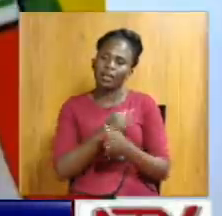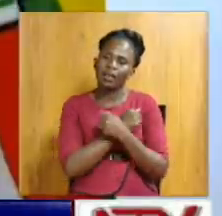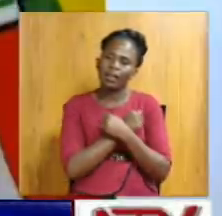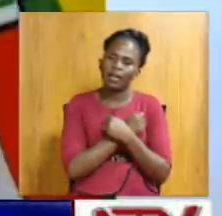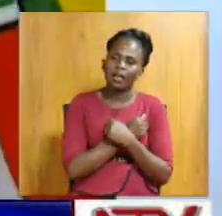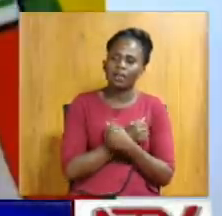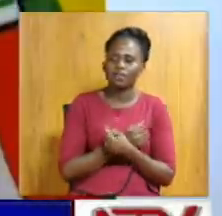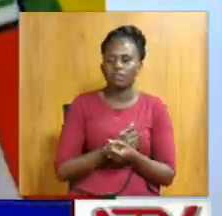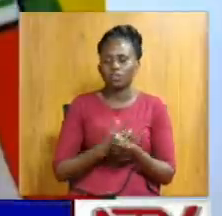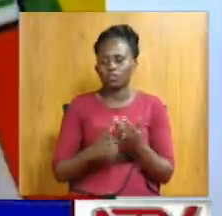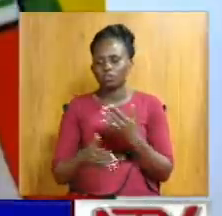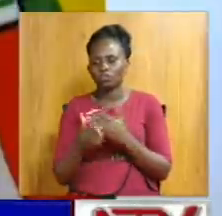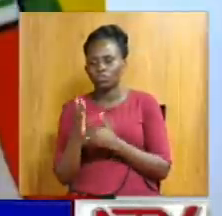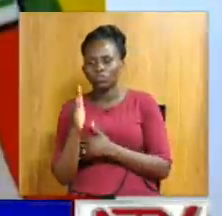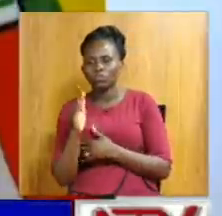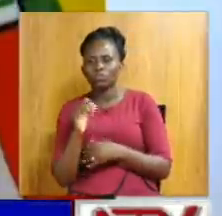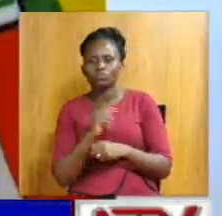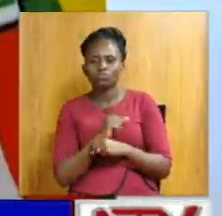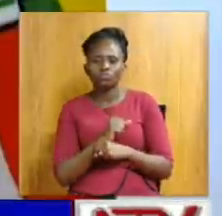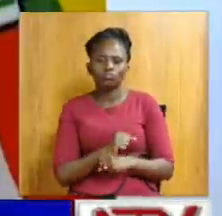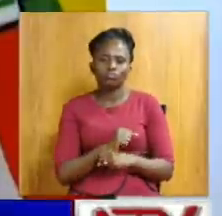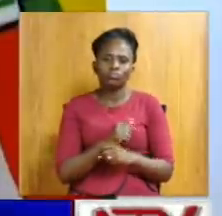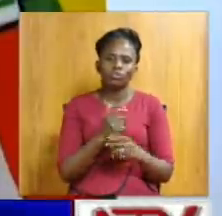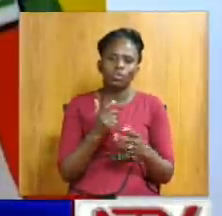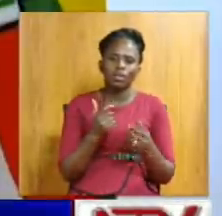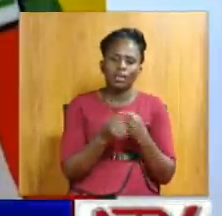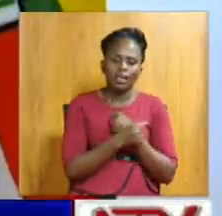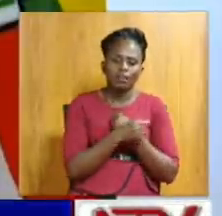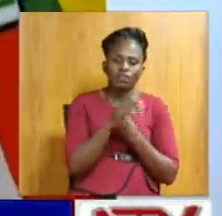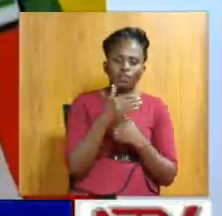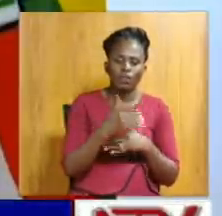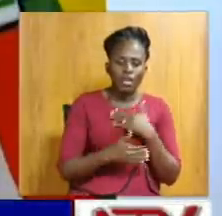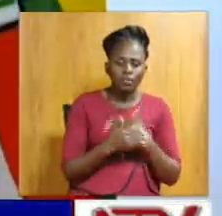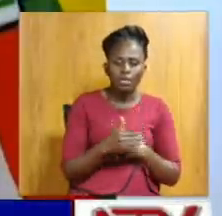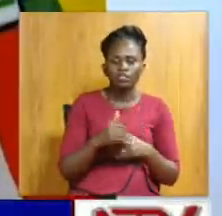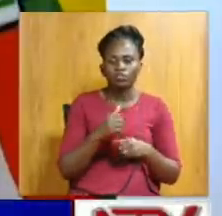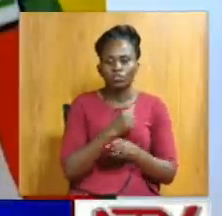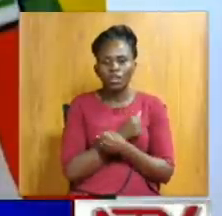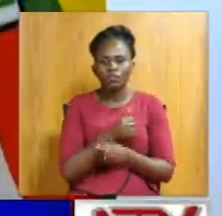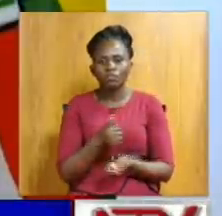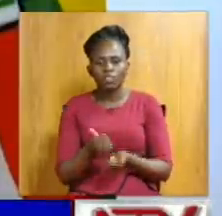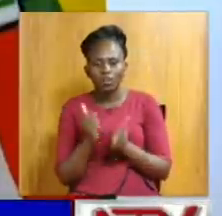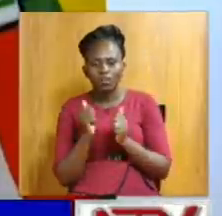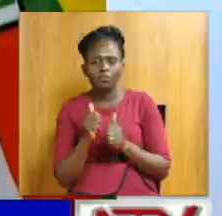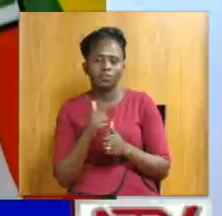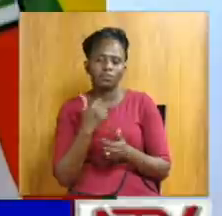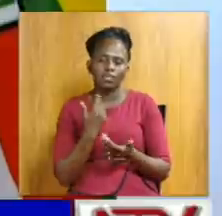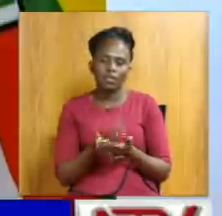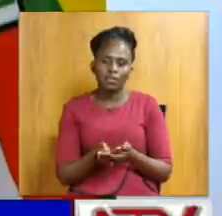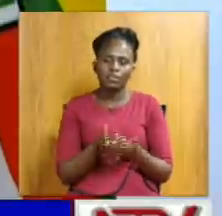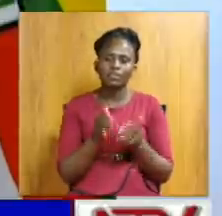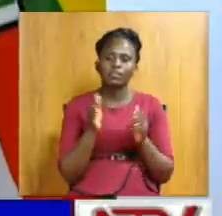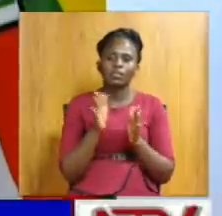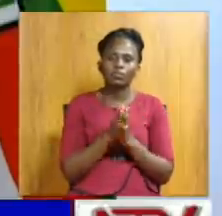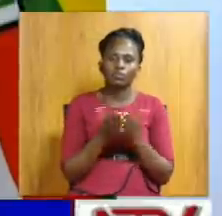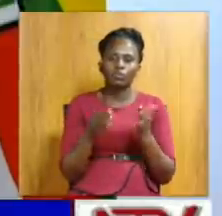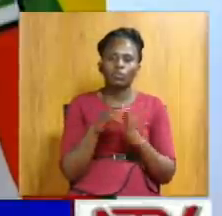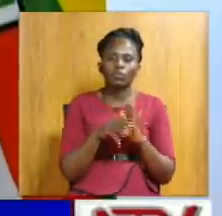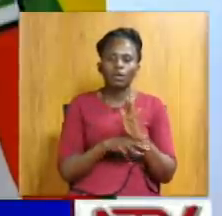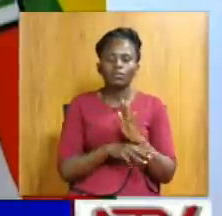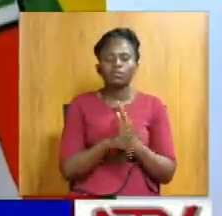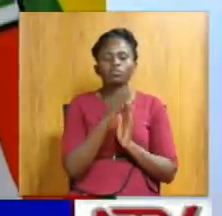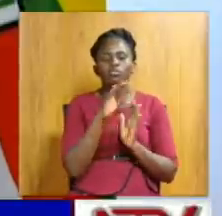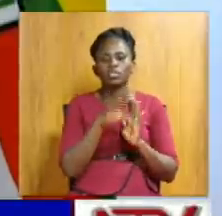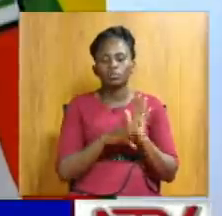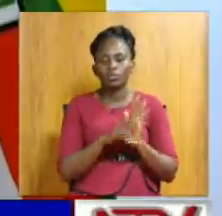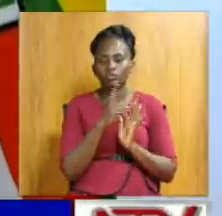God with all your might and love your neighbor as you love yourself, as it says in the book of Matthew chapter 22 verse